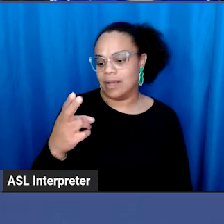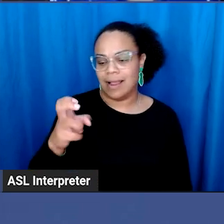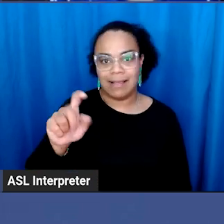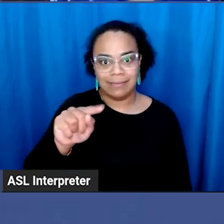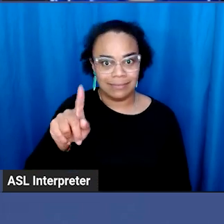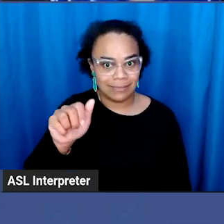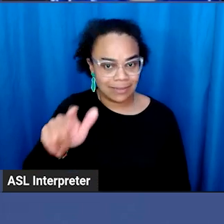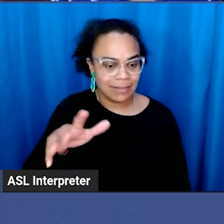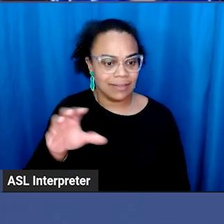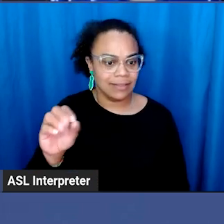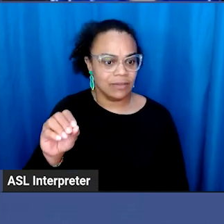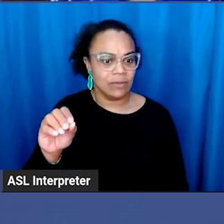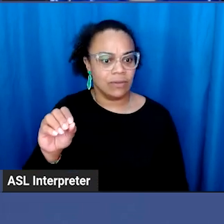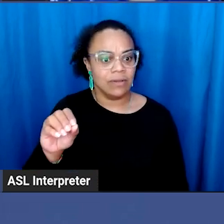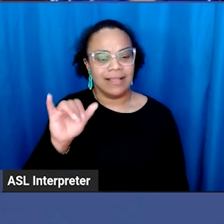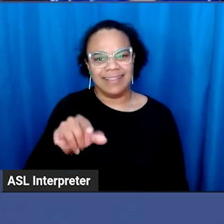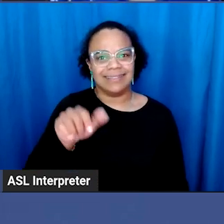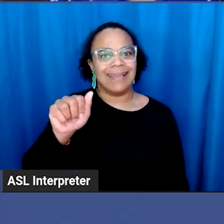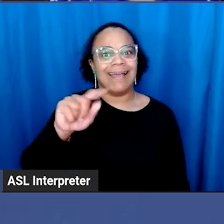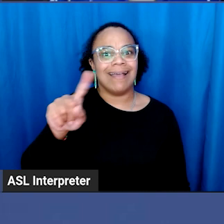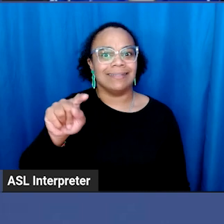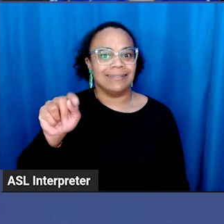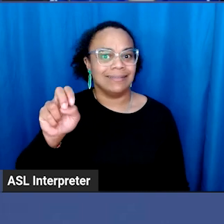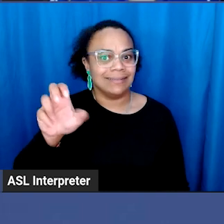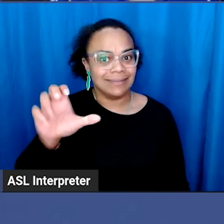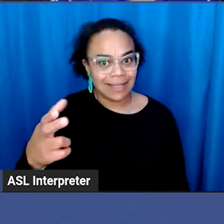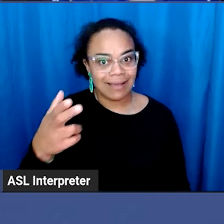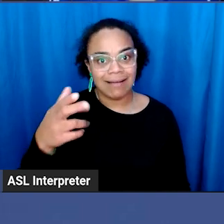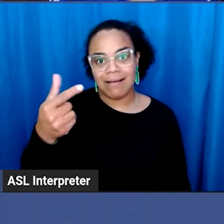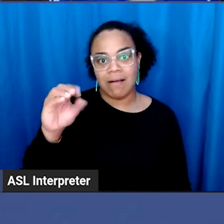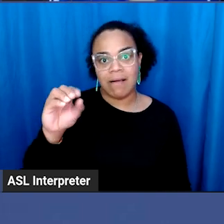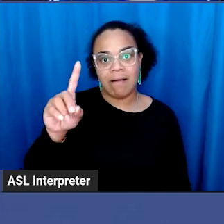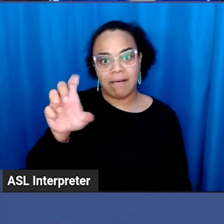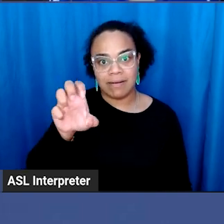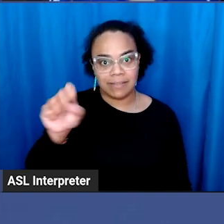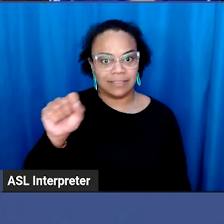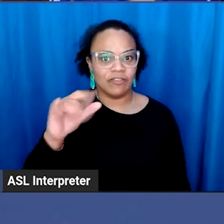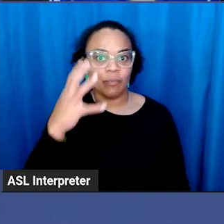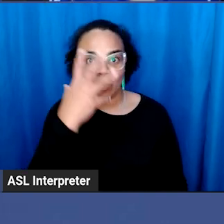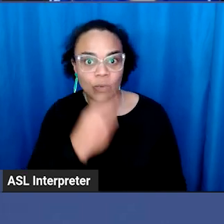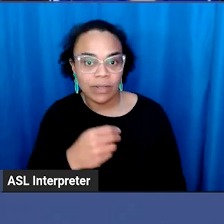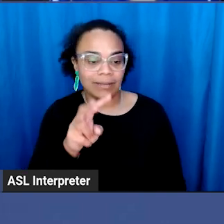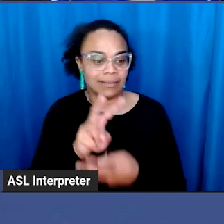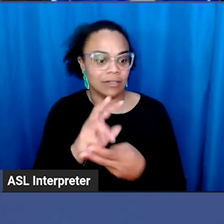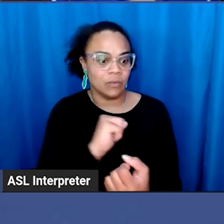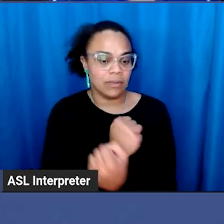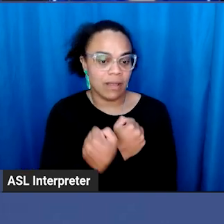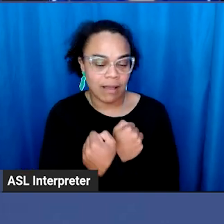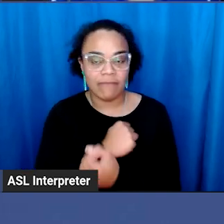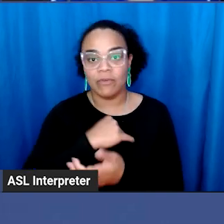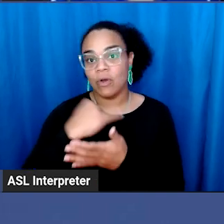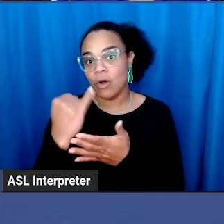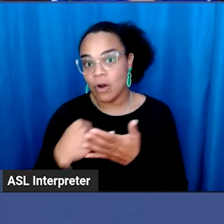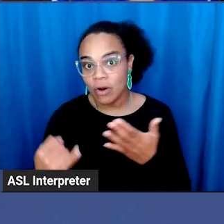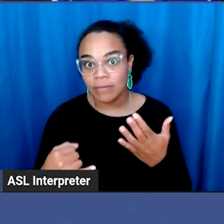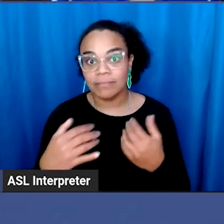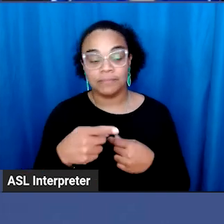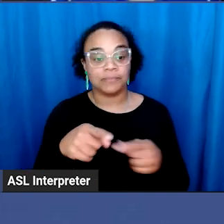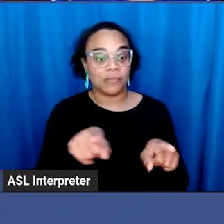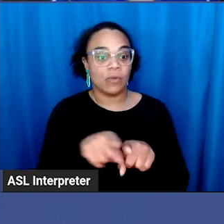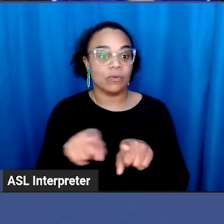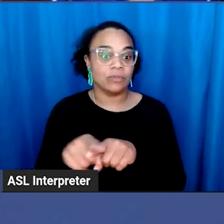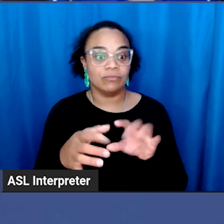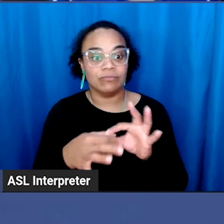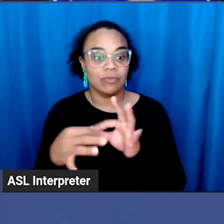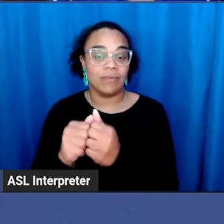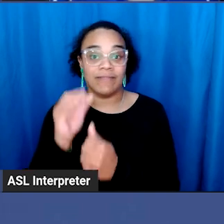And Xochiquetzal is an Aztec goddess of beauty, sexual love, arts, and she's also associated